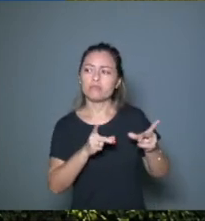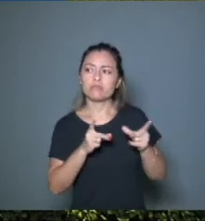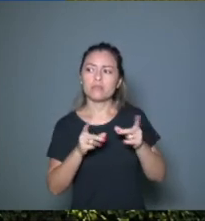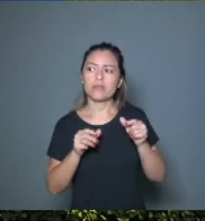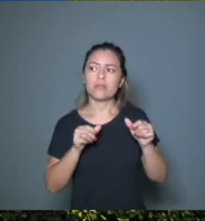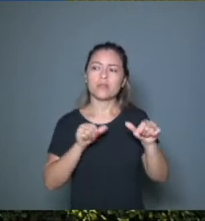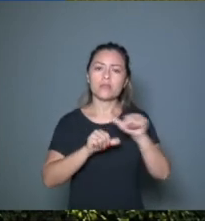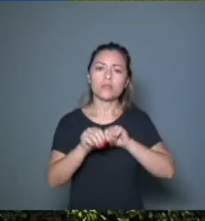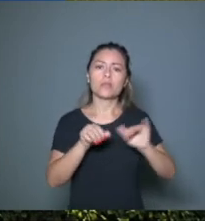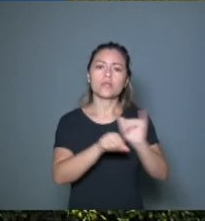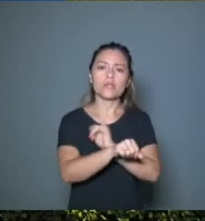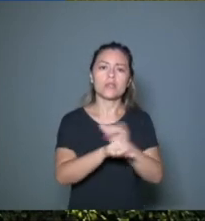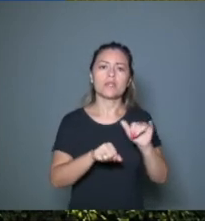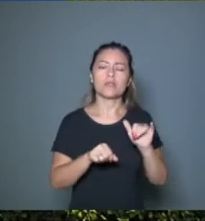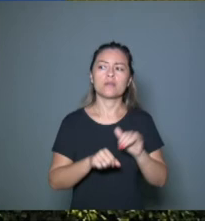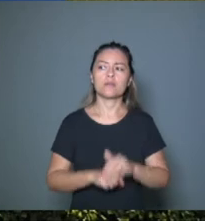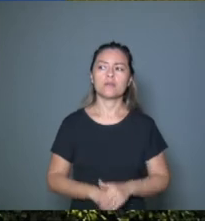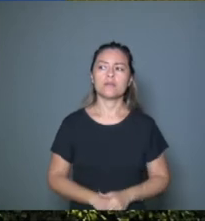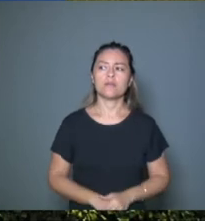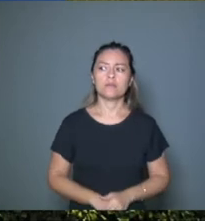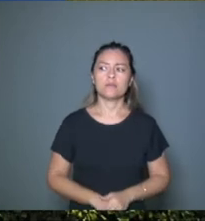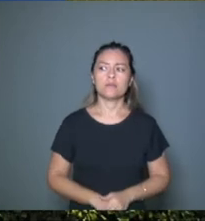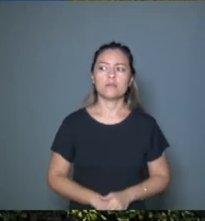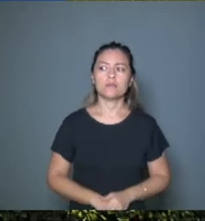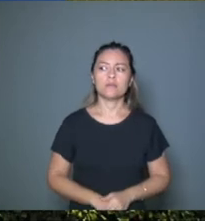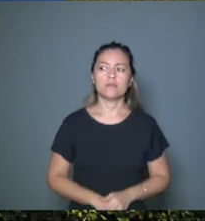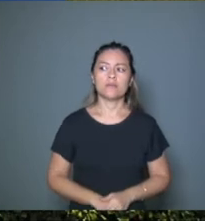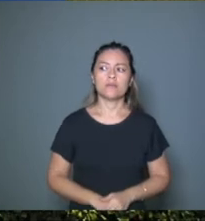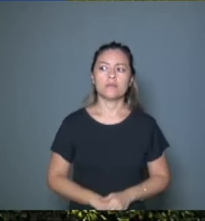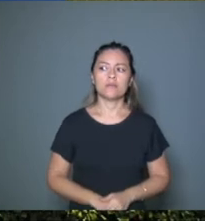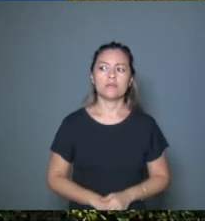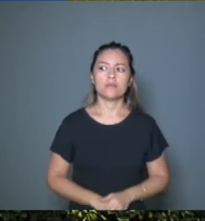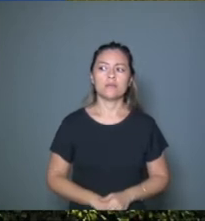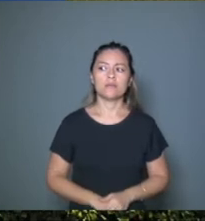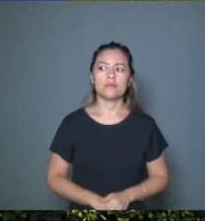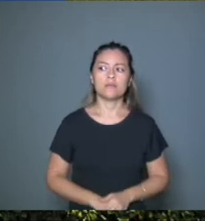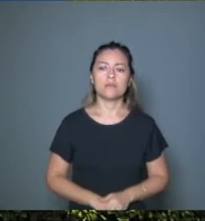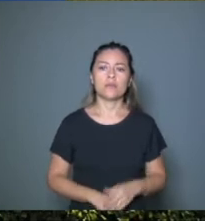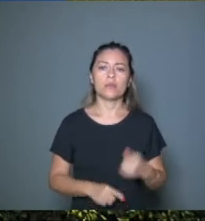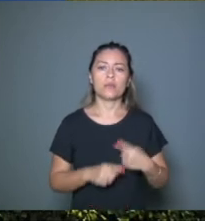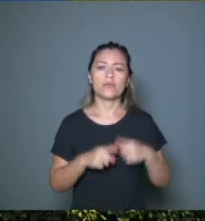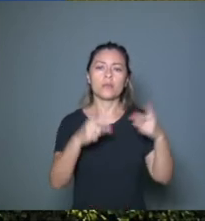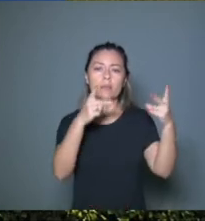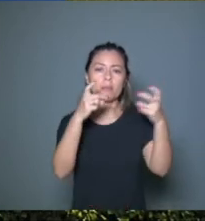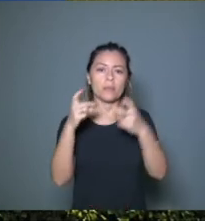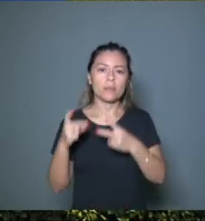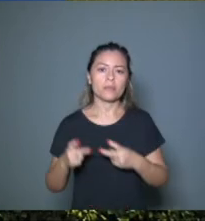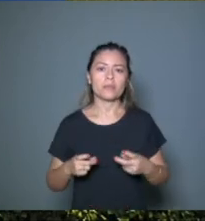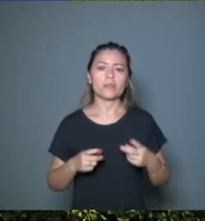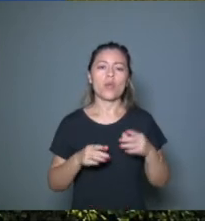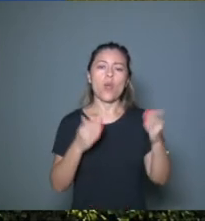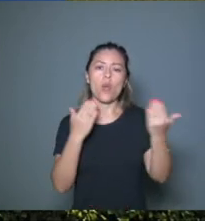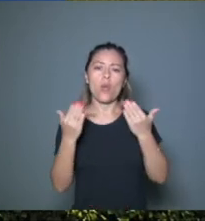price scenario, are you going to change your strategy? If you look at the hedging